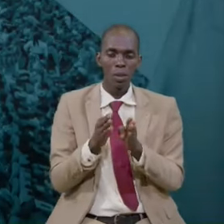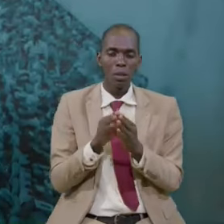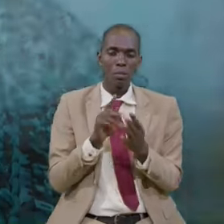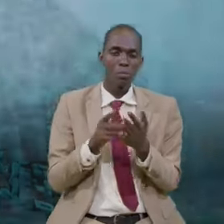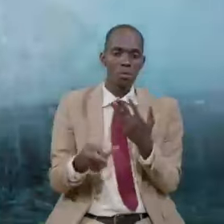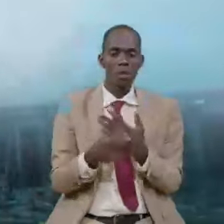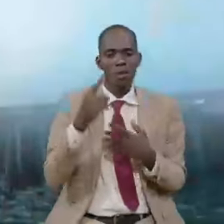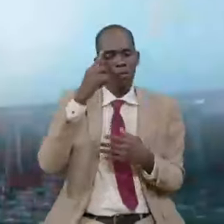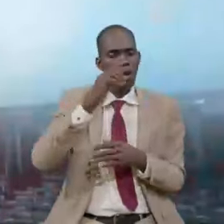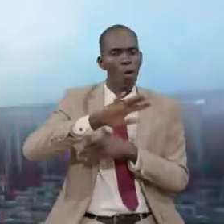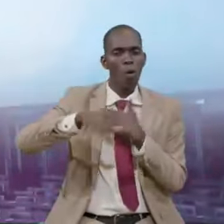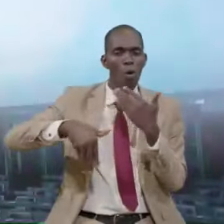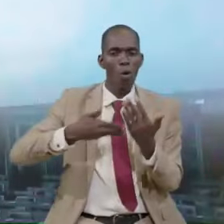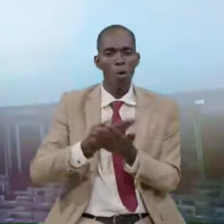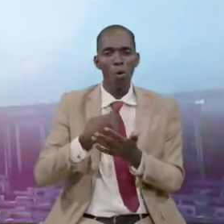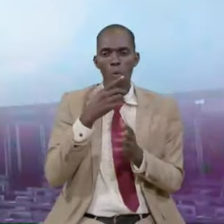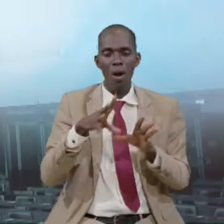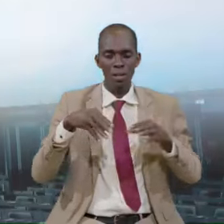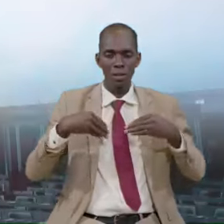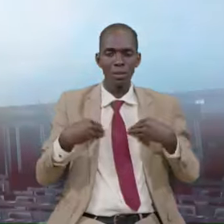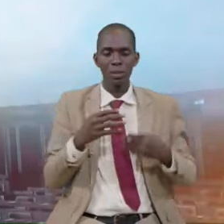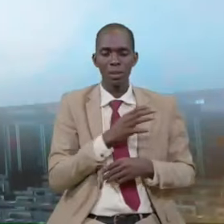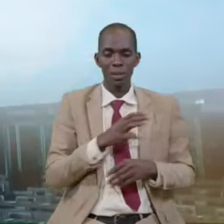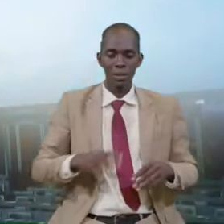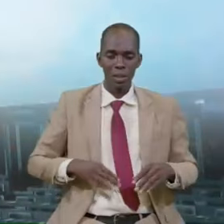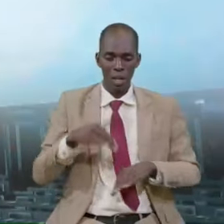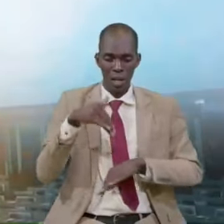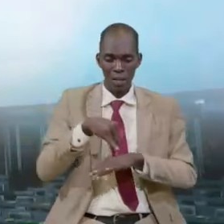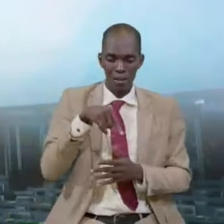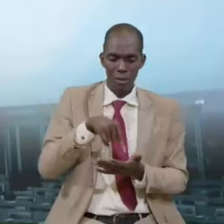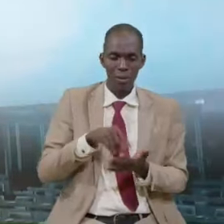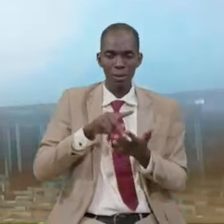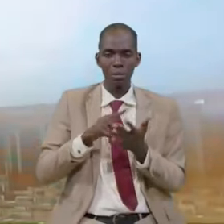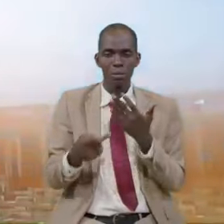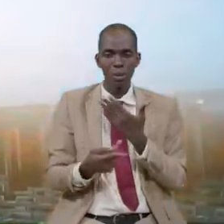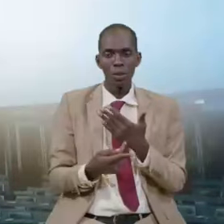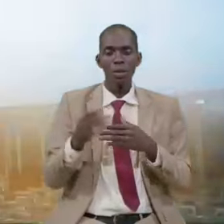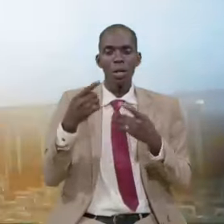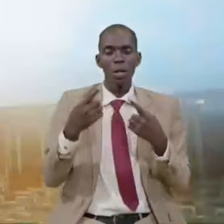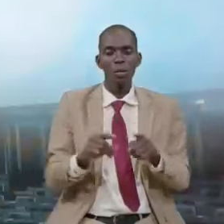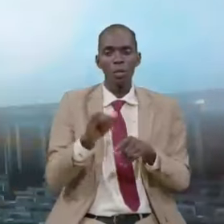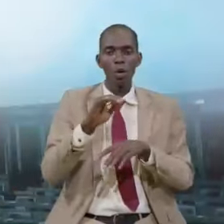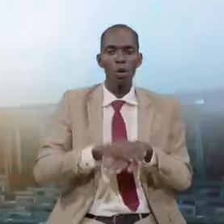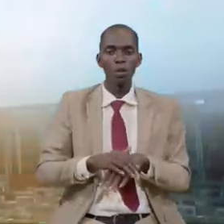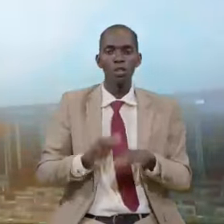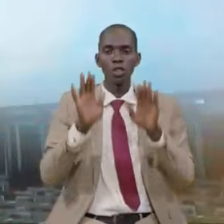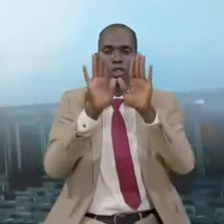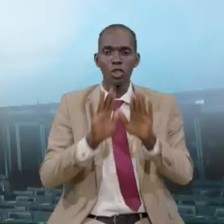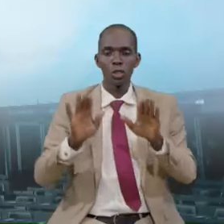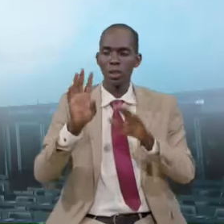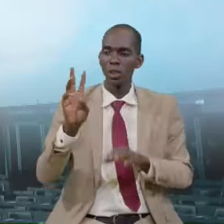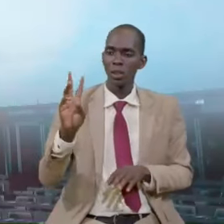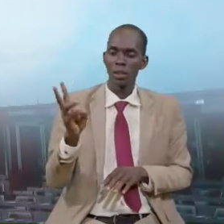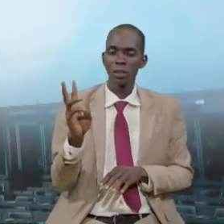Christ during this crusade on Sunday, 6th October, in all our churches